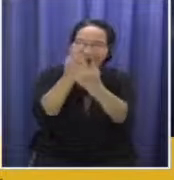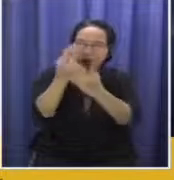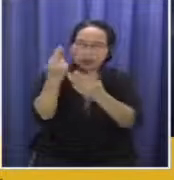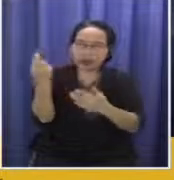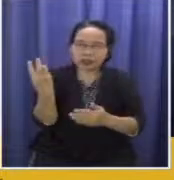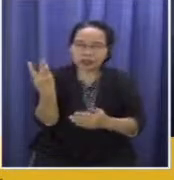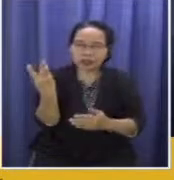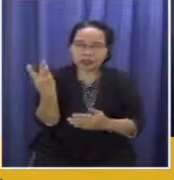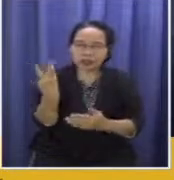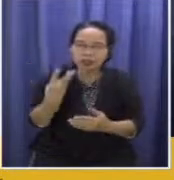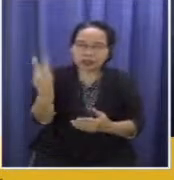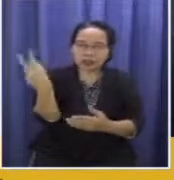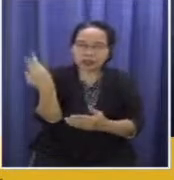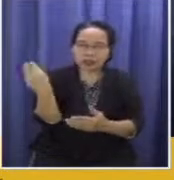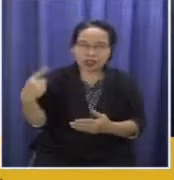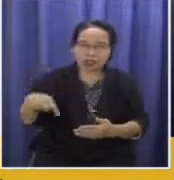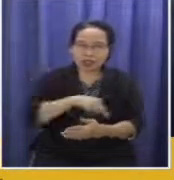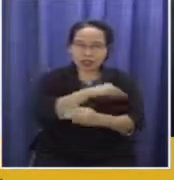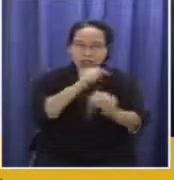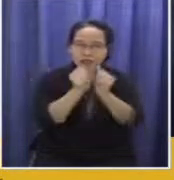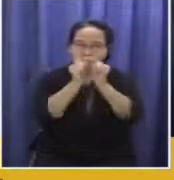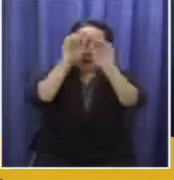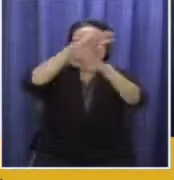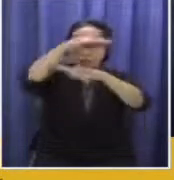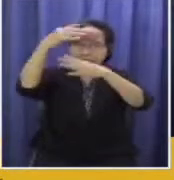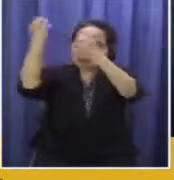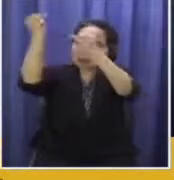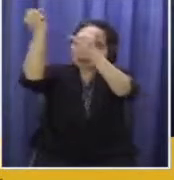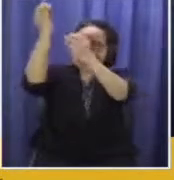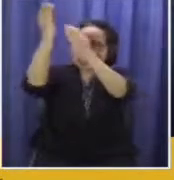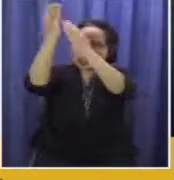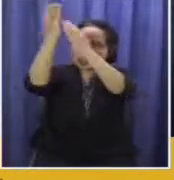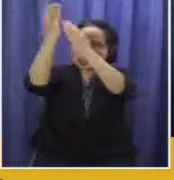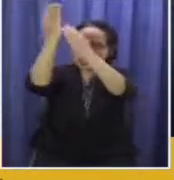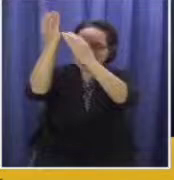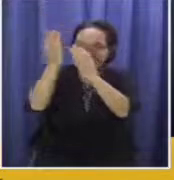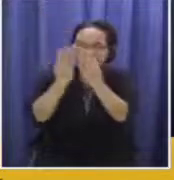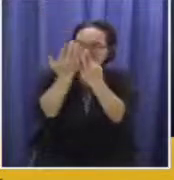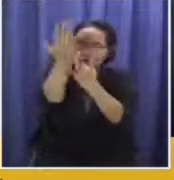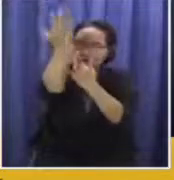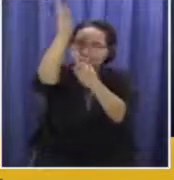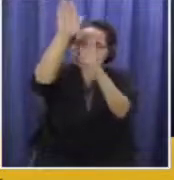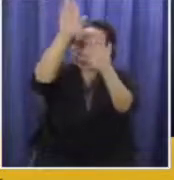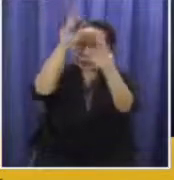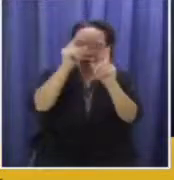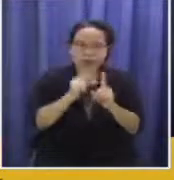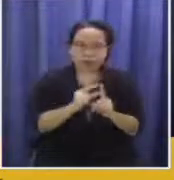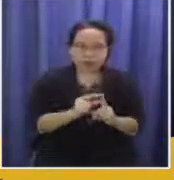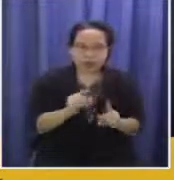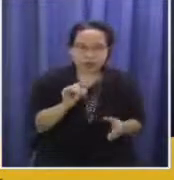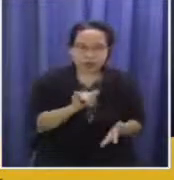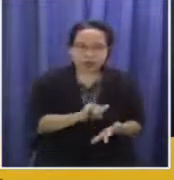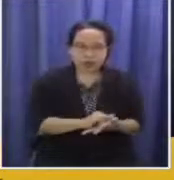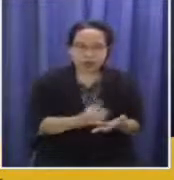And you reach out to us with your mighty hands through your words